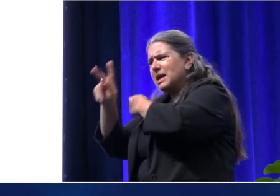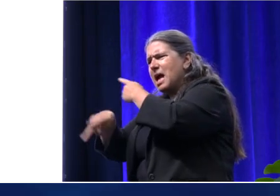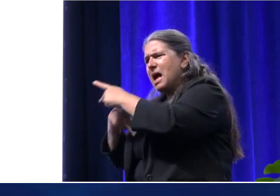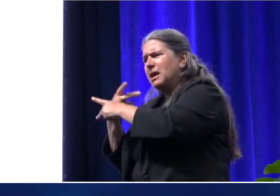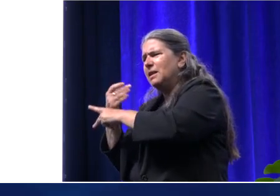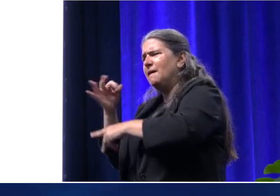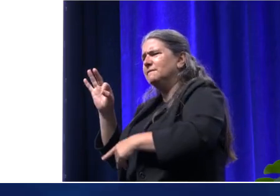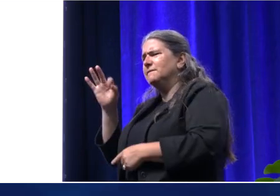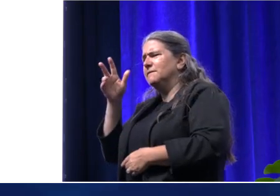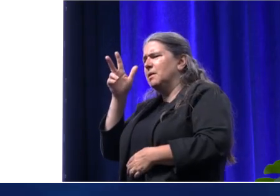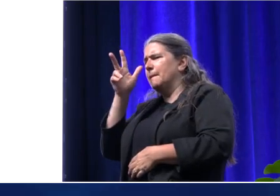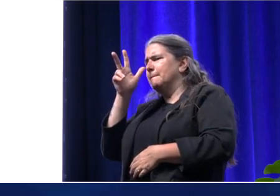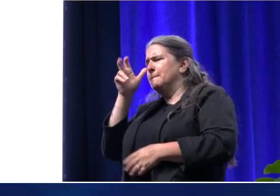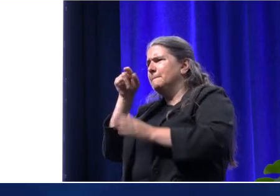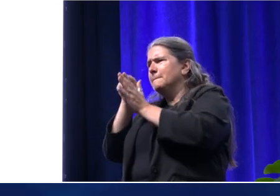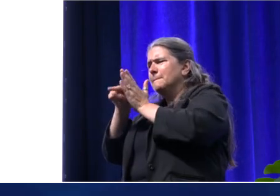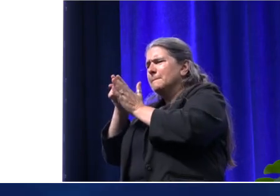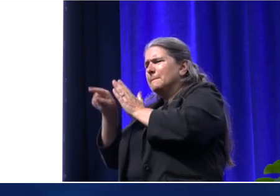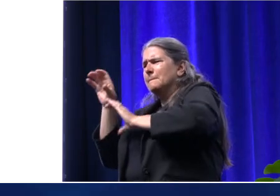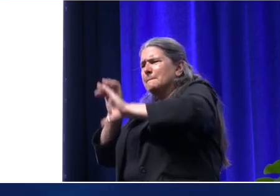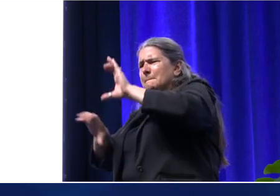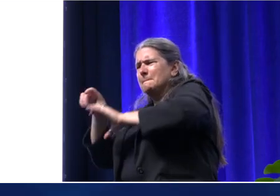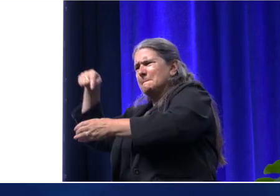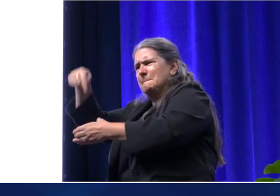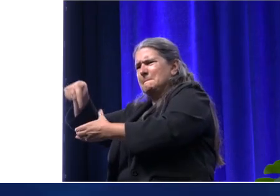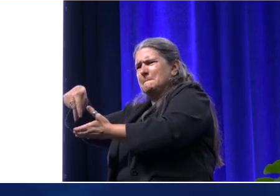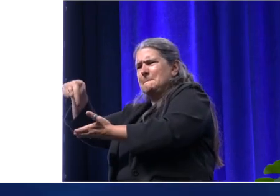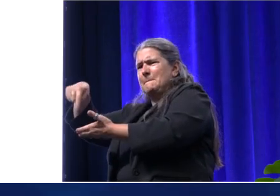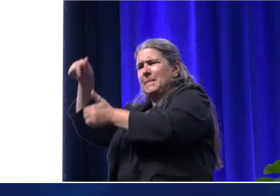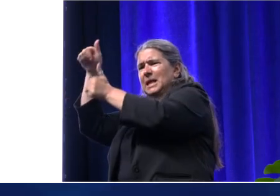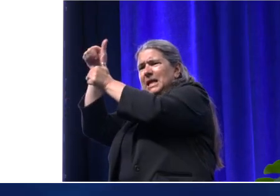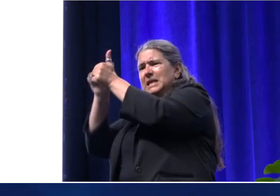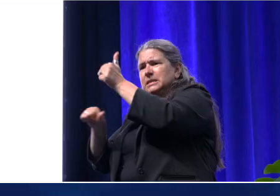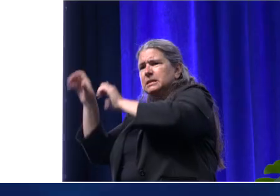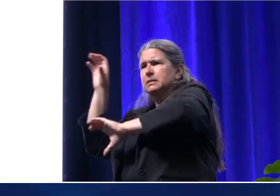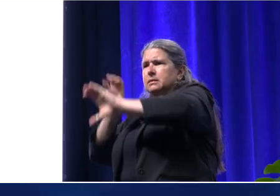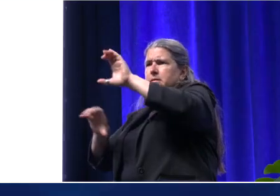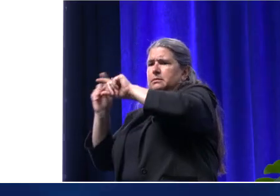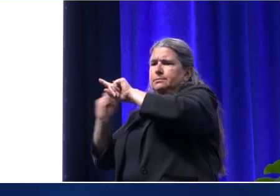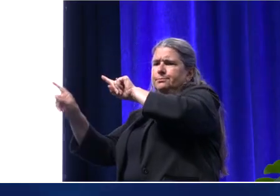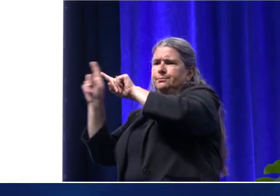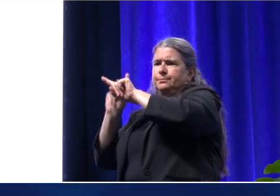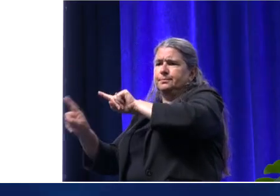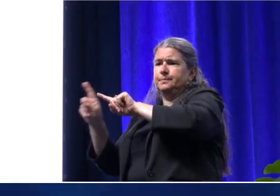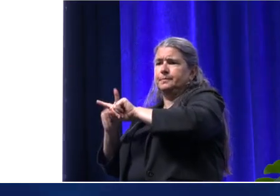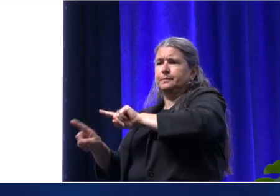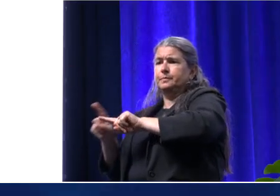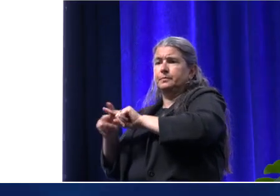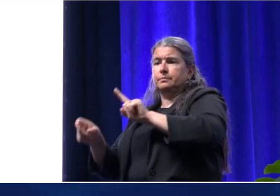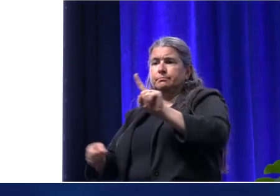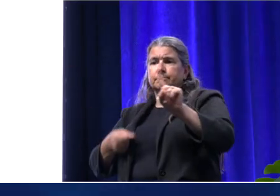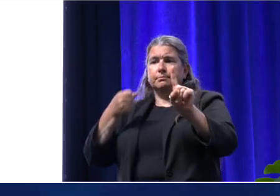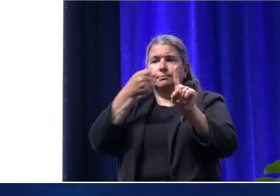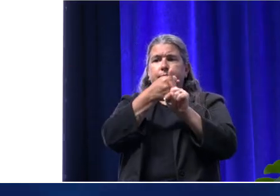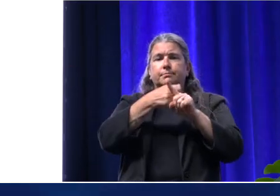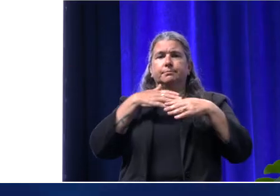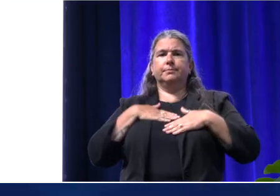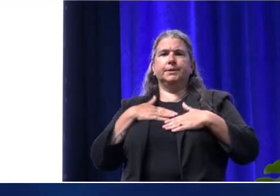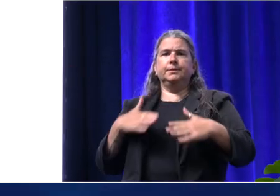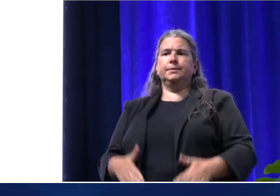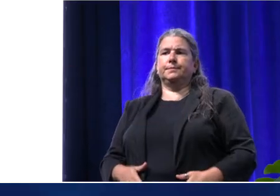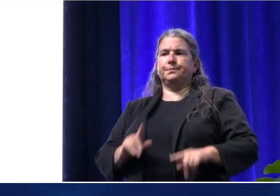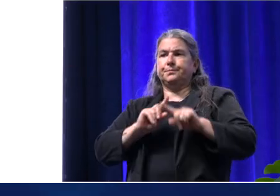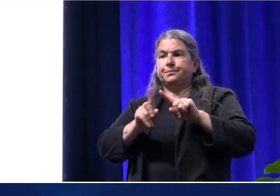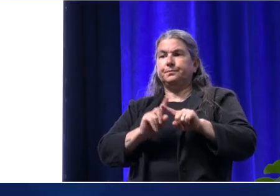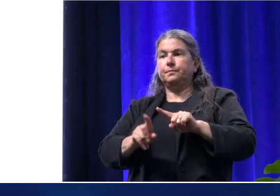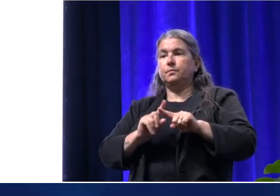these chemicals has different profiles and different ways that they affect the body. If you're treating a patient in an emergency room who you